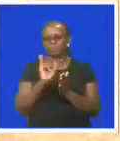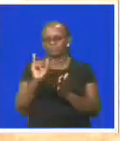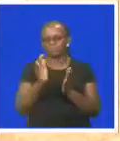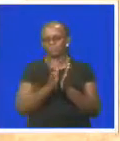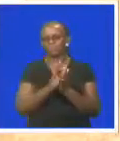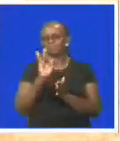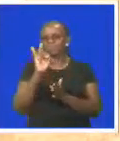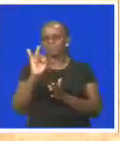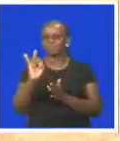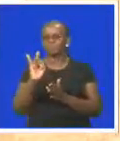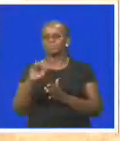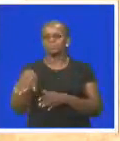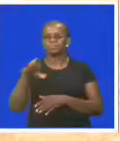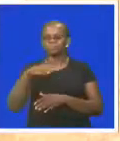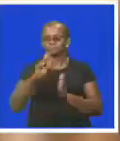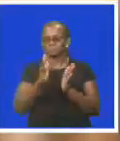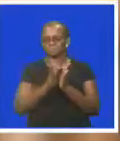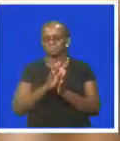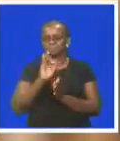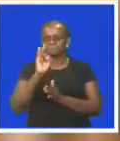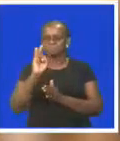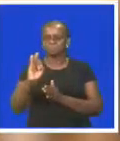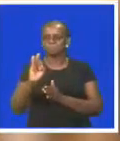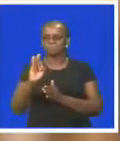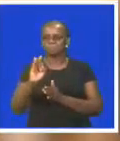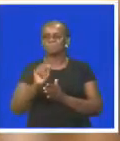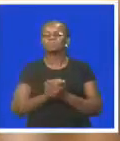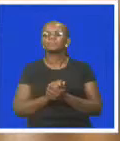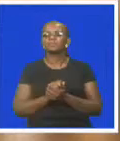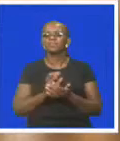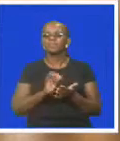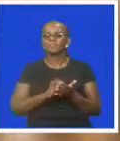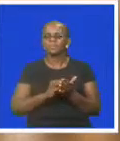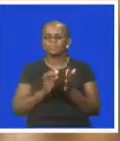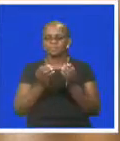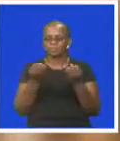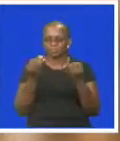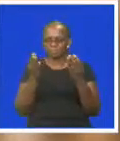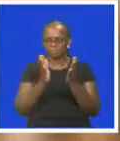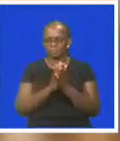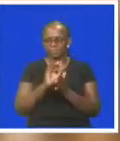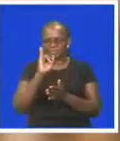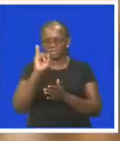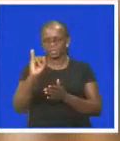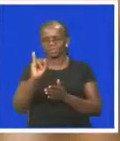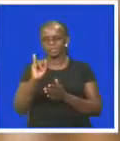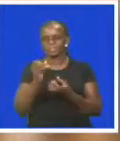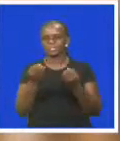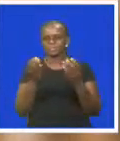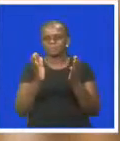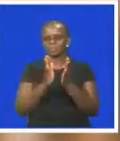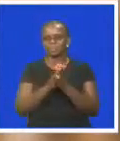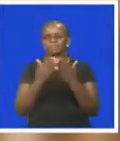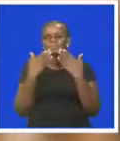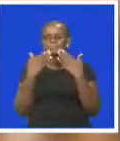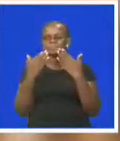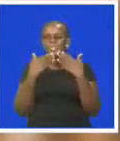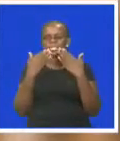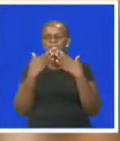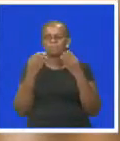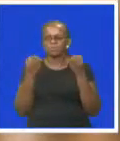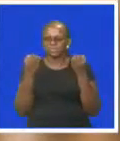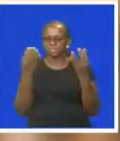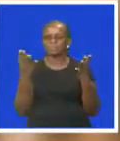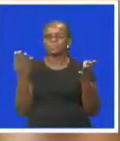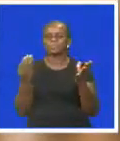1, 2, 3, 4, 5, 6, 7, 8, 9, 10, 11, 12. So now they are 12. Here is number 11, and this is number 12. Thank you so much for counting with me. Let us move on